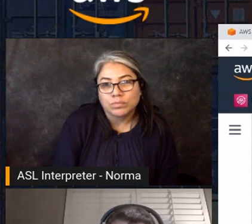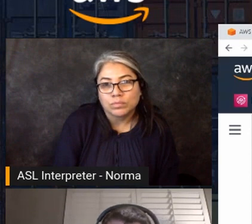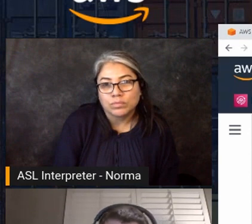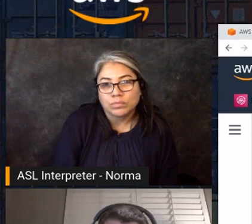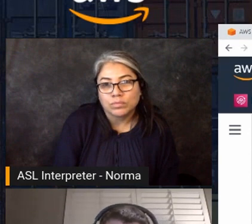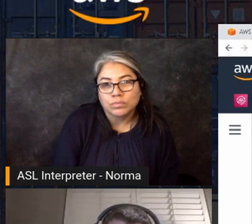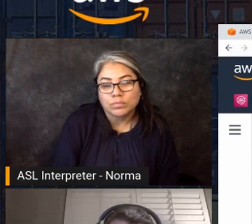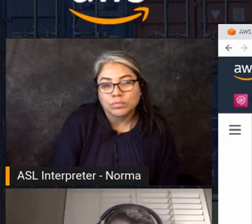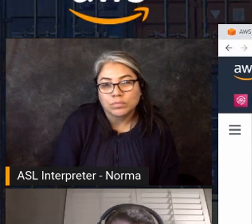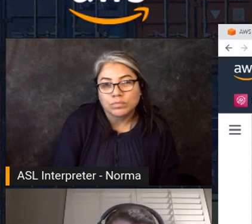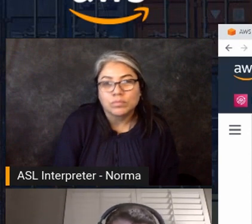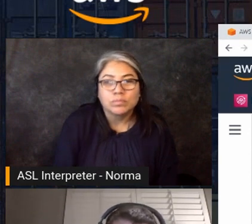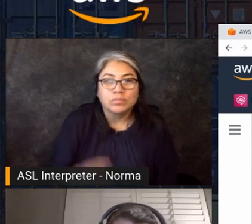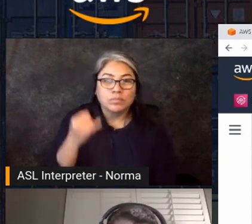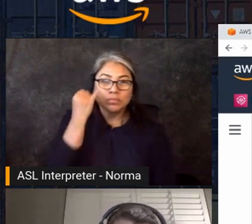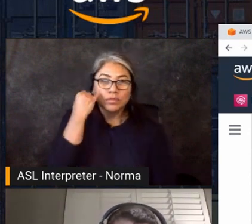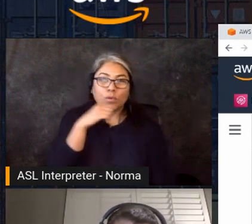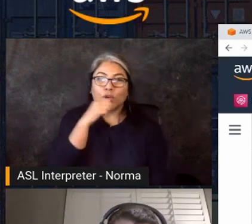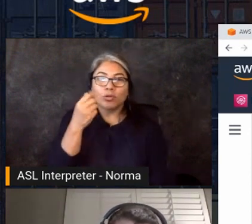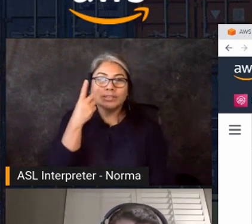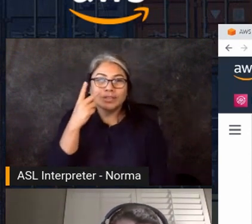And if we don't get anything, I'll see it.